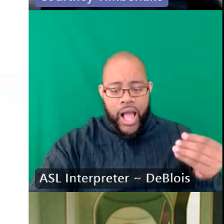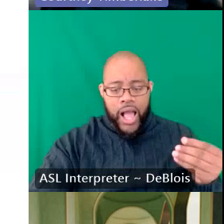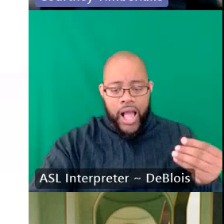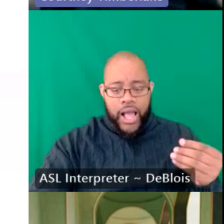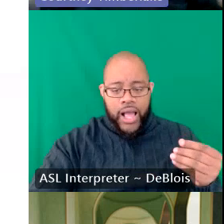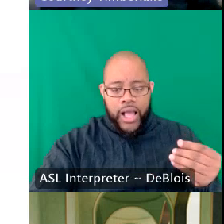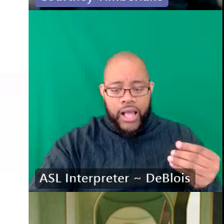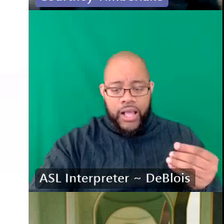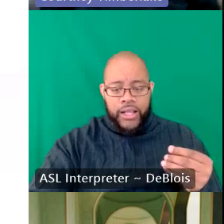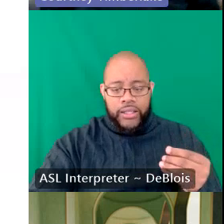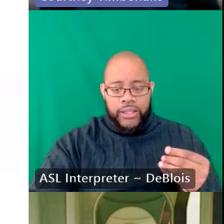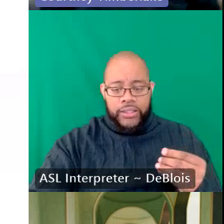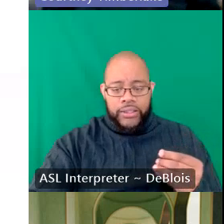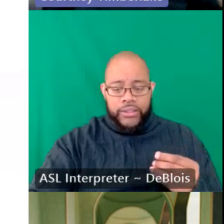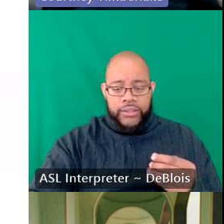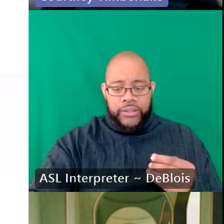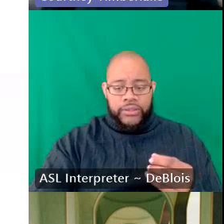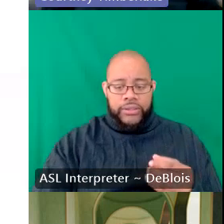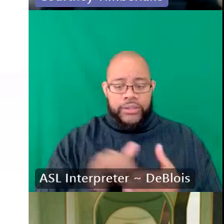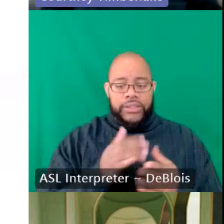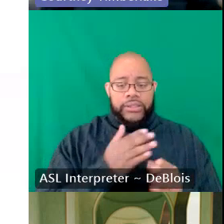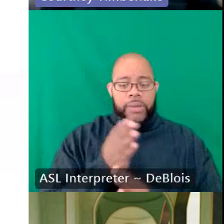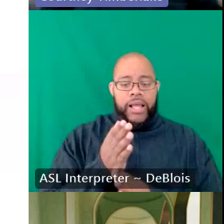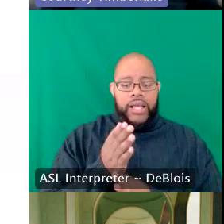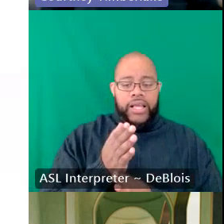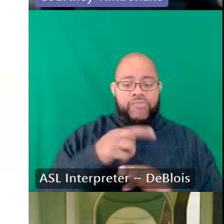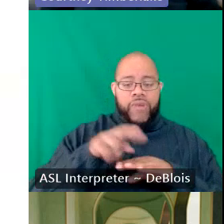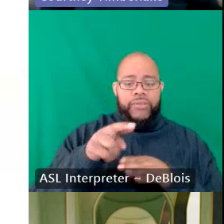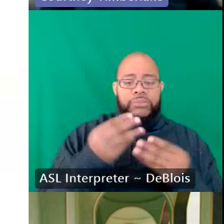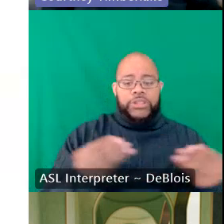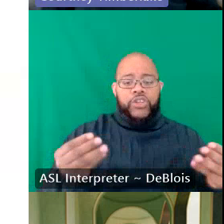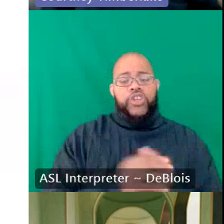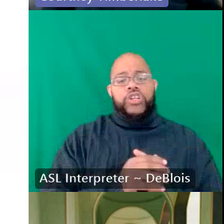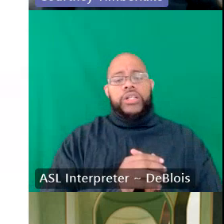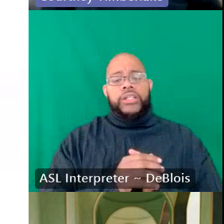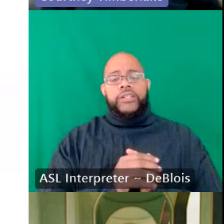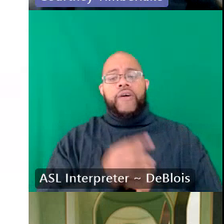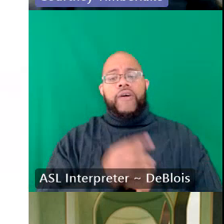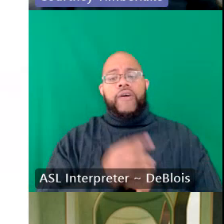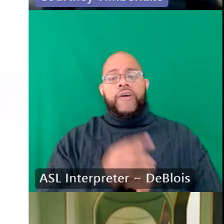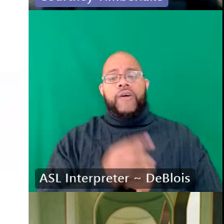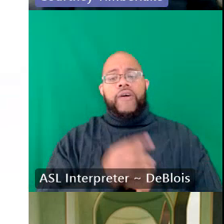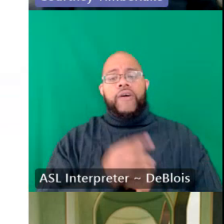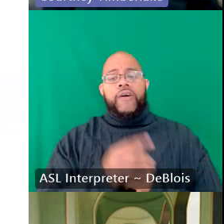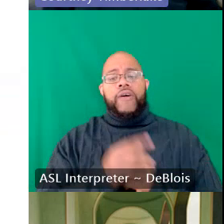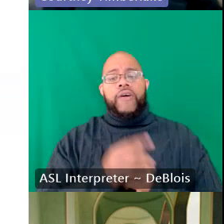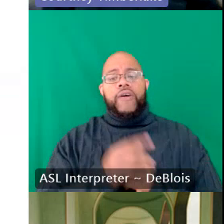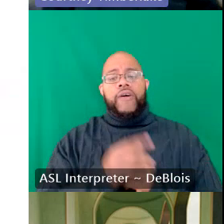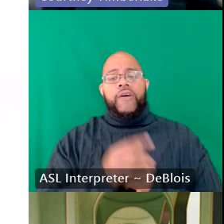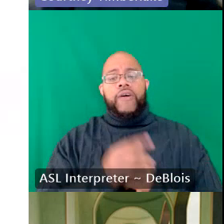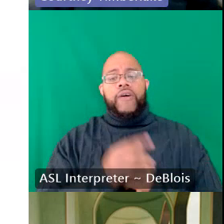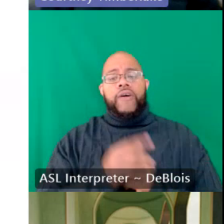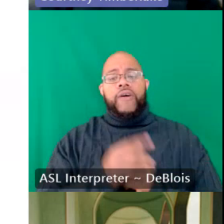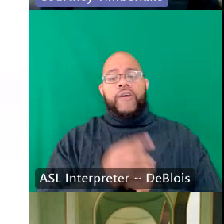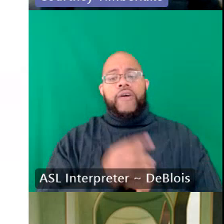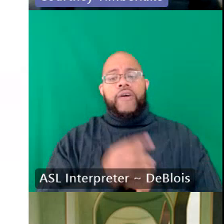it's essentially the main reference material for just about everything related to budget.